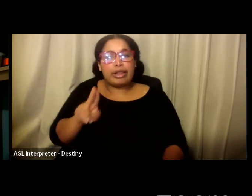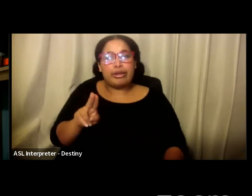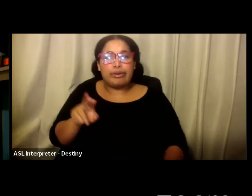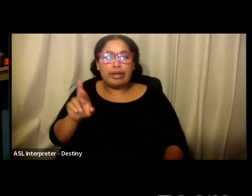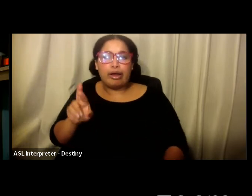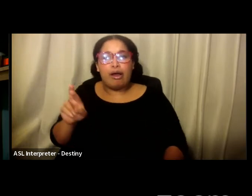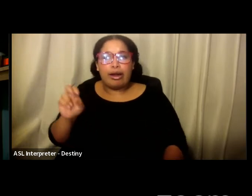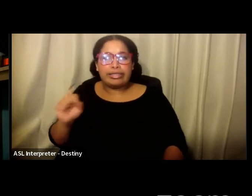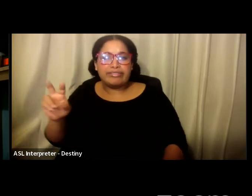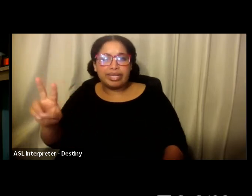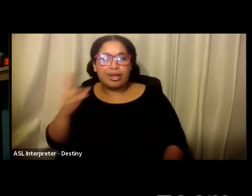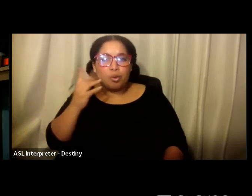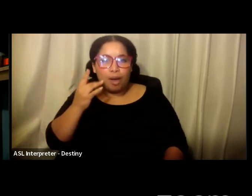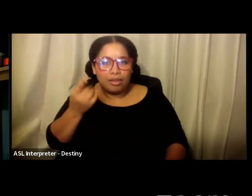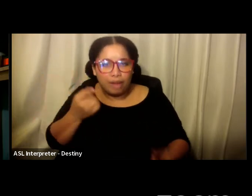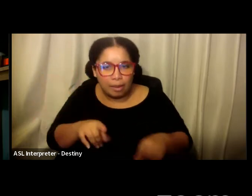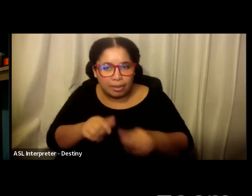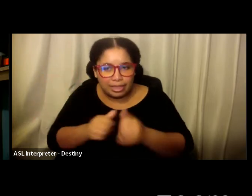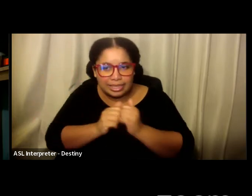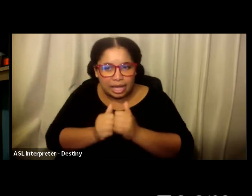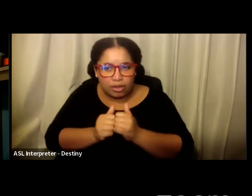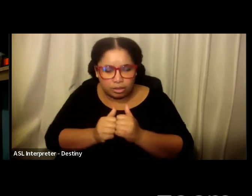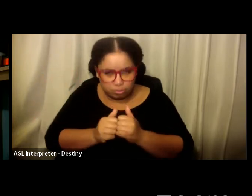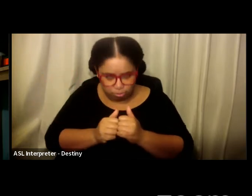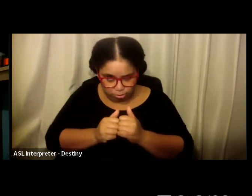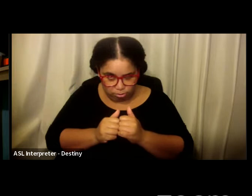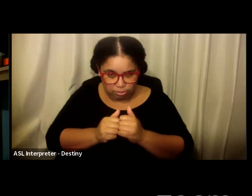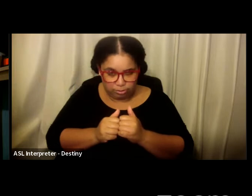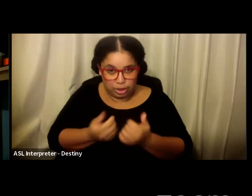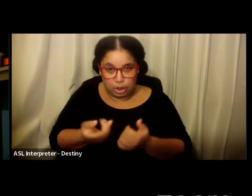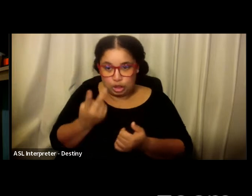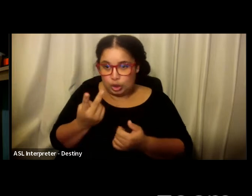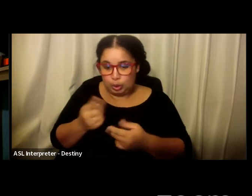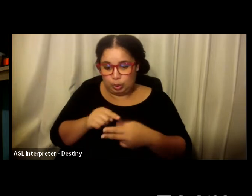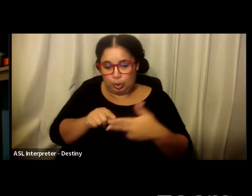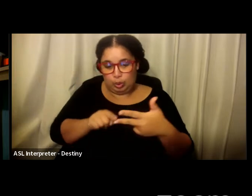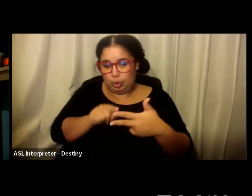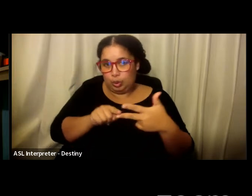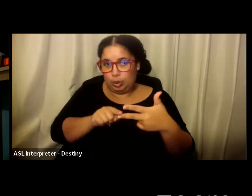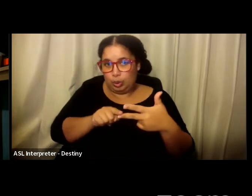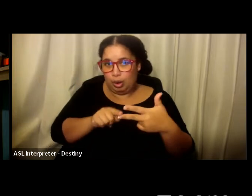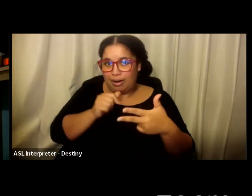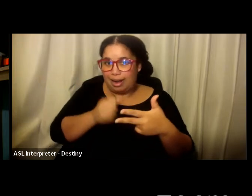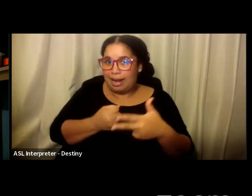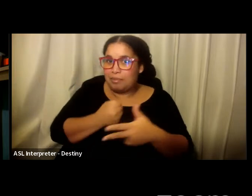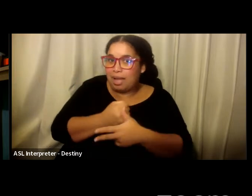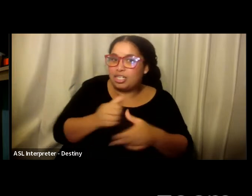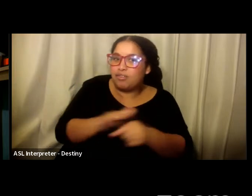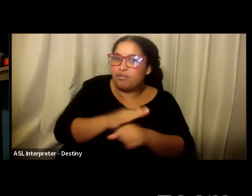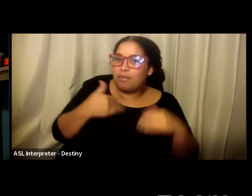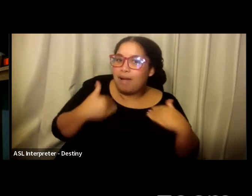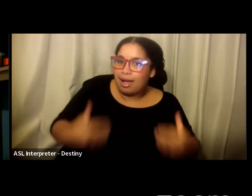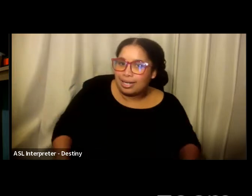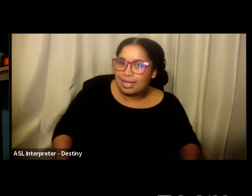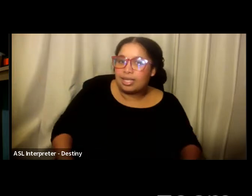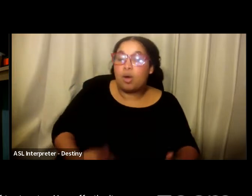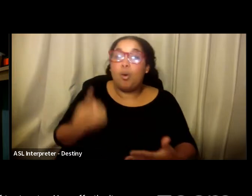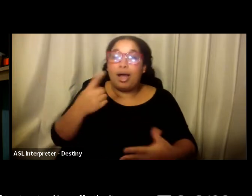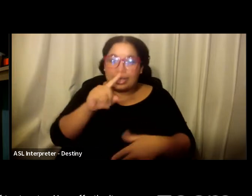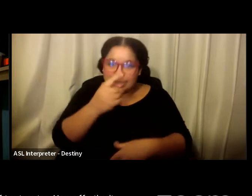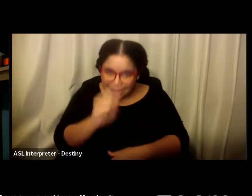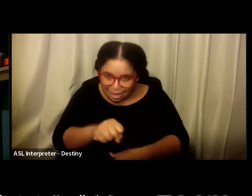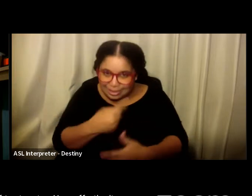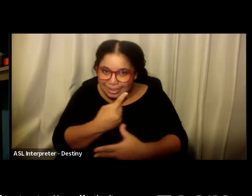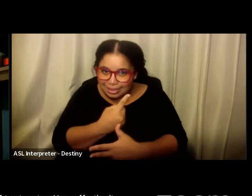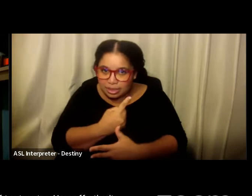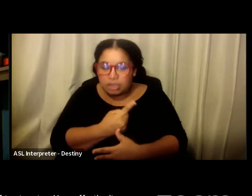RSV because they happen to be happening together right now. But two of them are not impacting your entire body. One of them is.